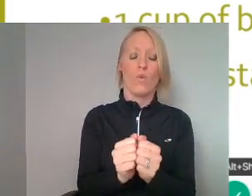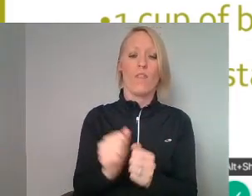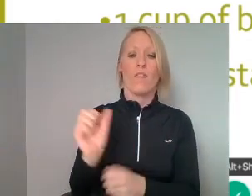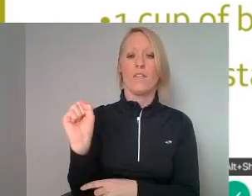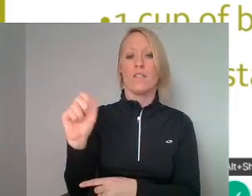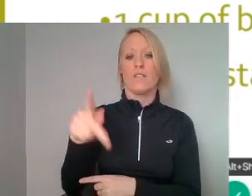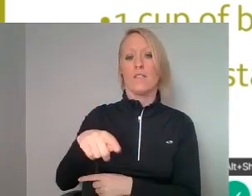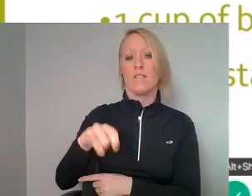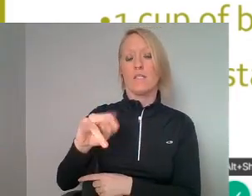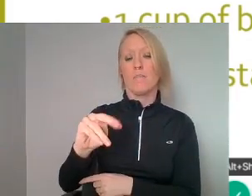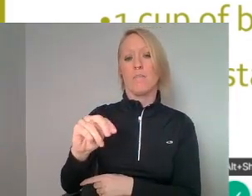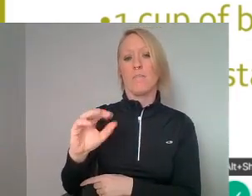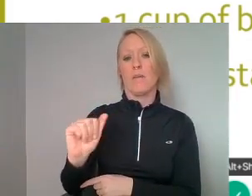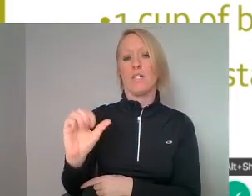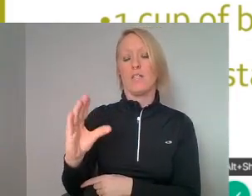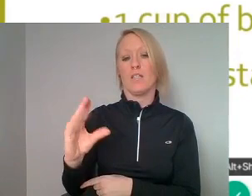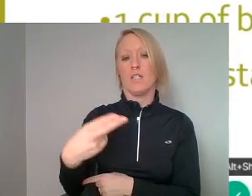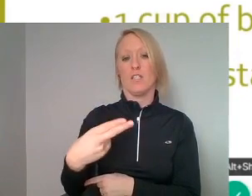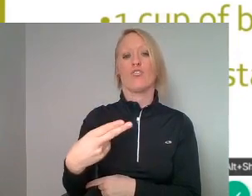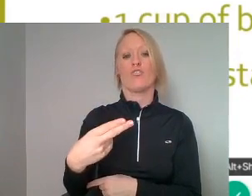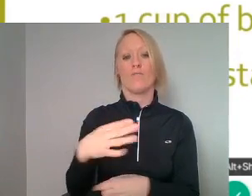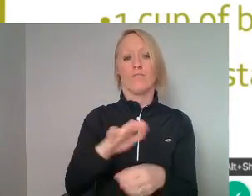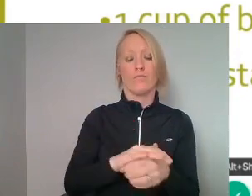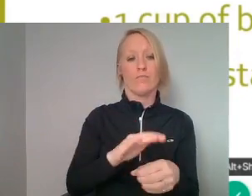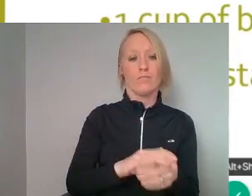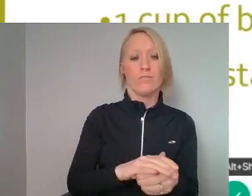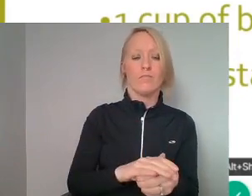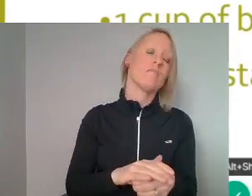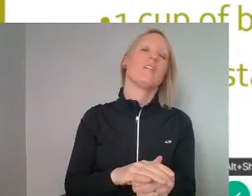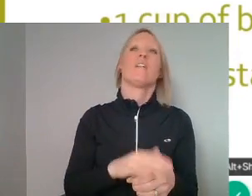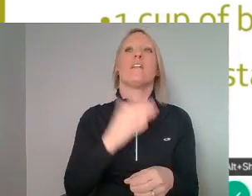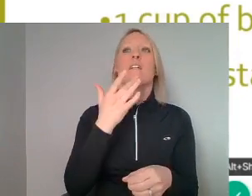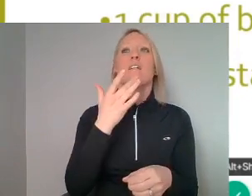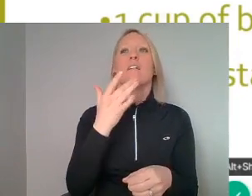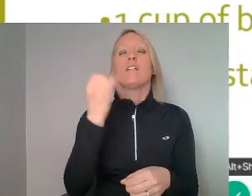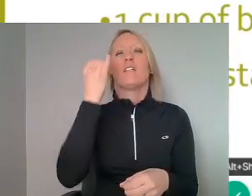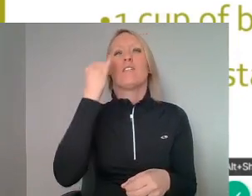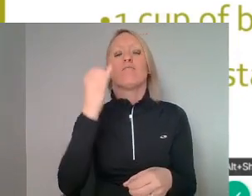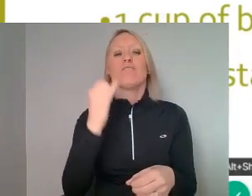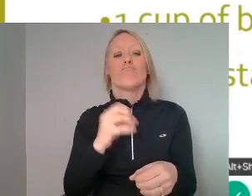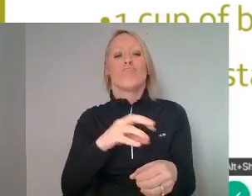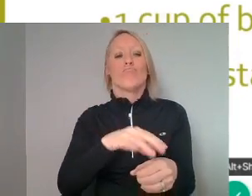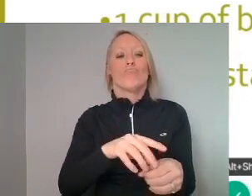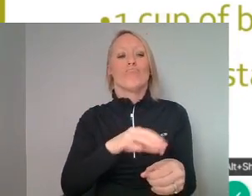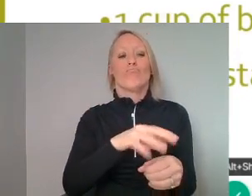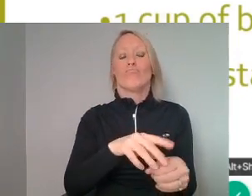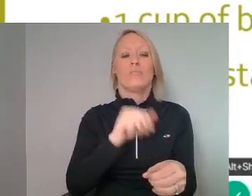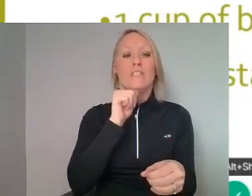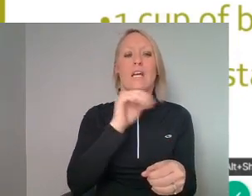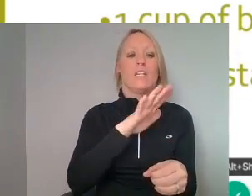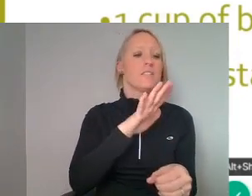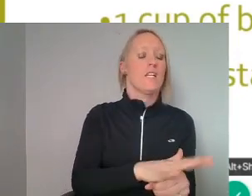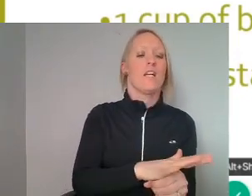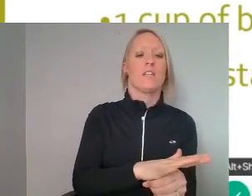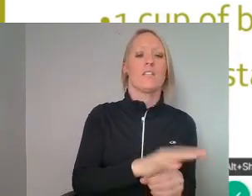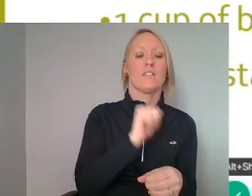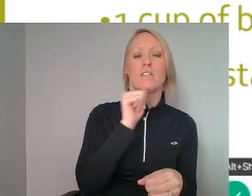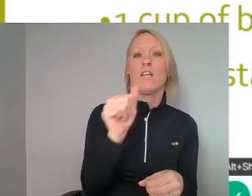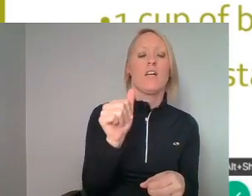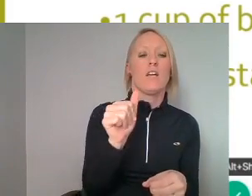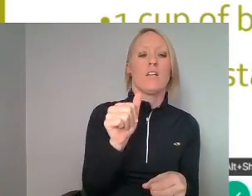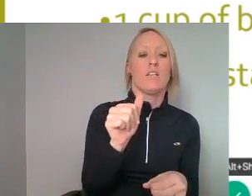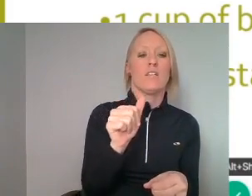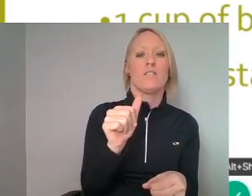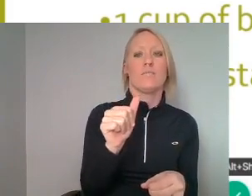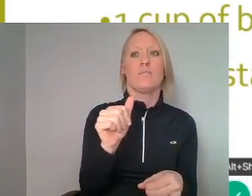cup ratio. But if you're kind of lightly packing it, like some of you did, you're not going to get all that benefit. 1 cup of baby carrots